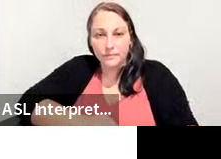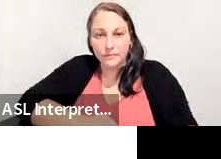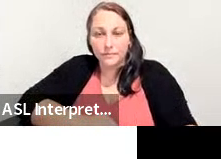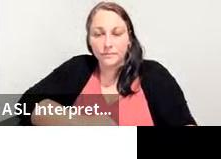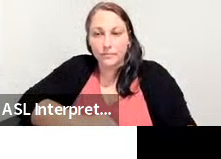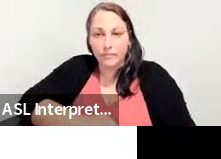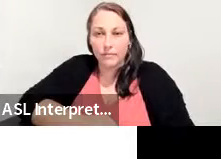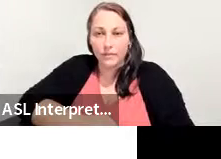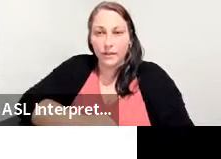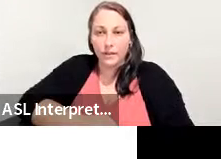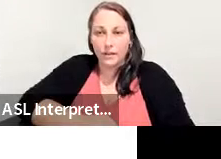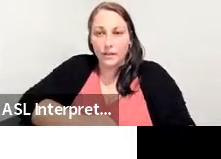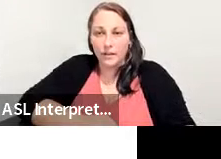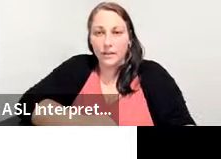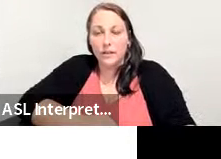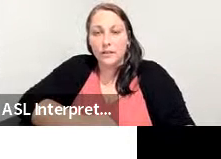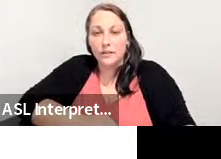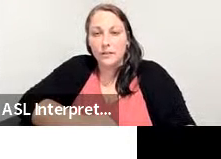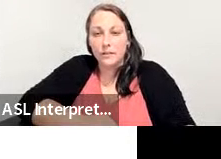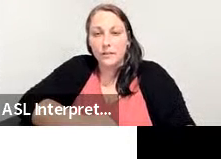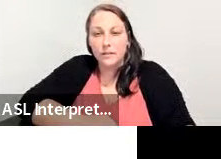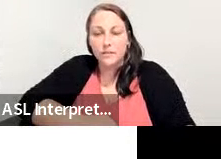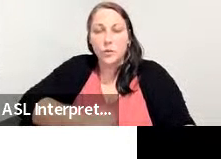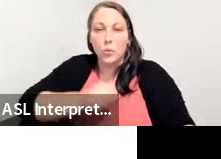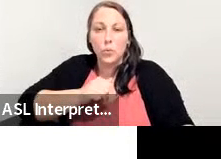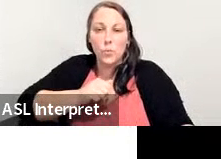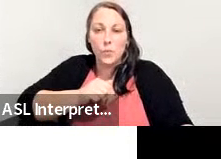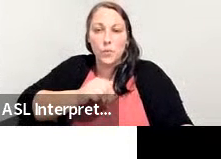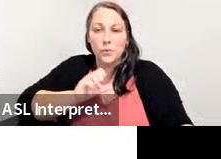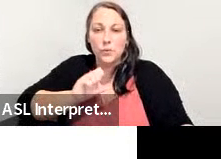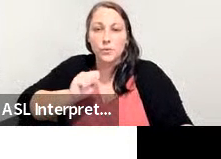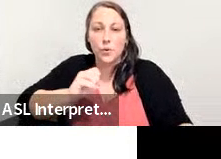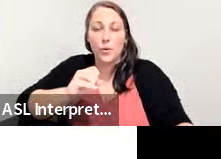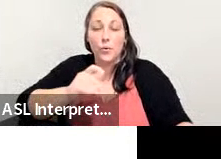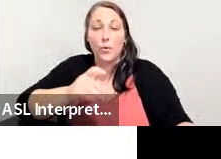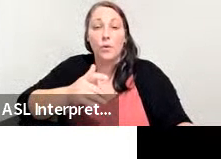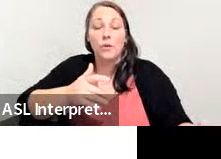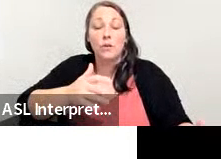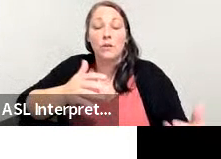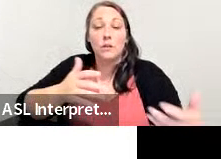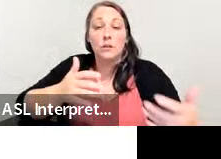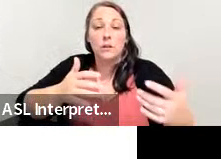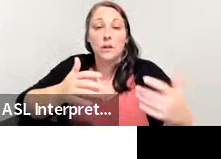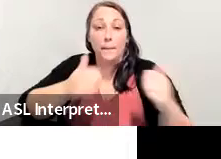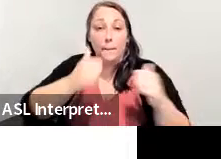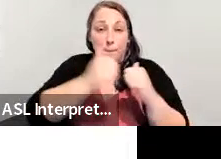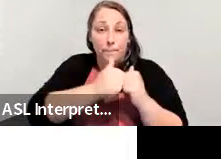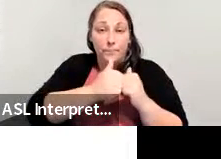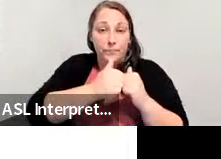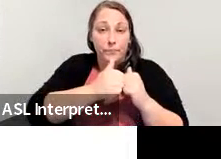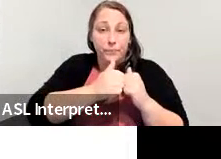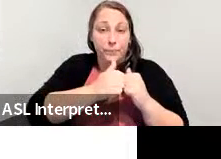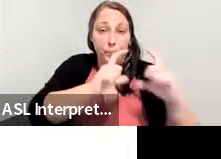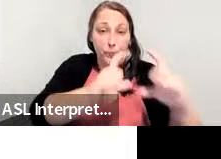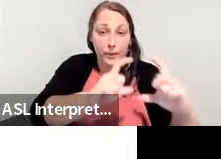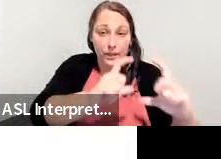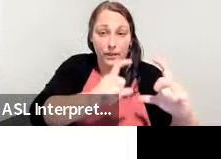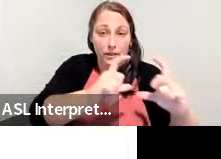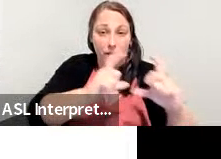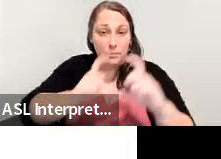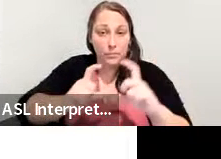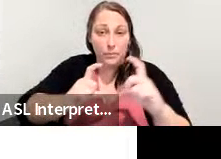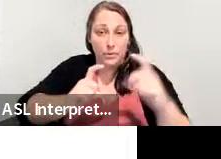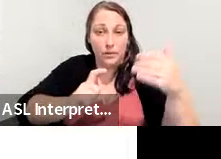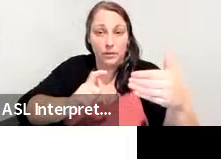penthouse does that, but the glass portion is also set back, like along Penn, for example. Yes. I think that helps. Not only is it a